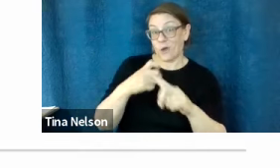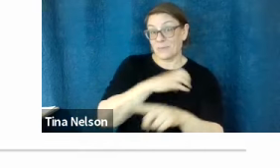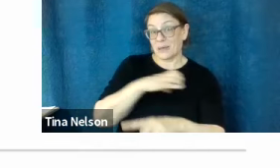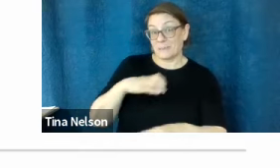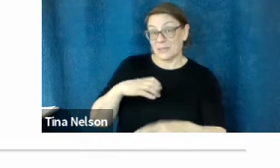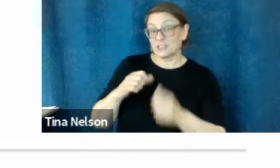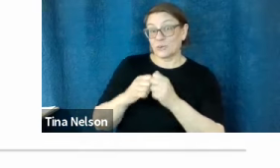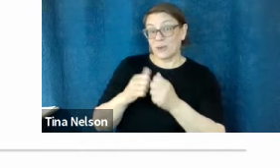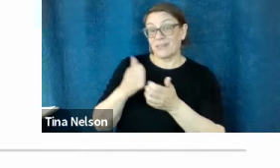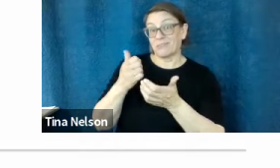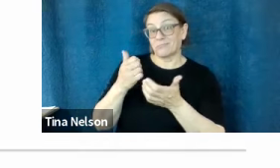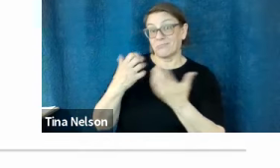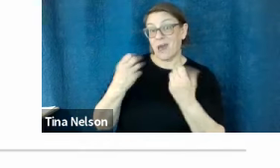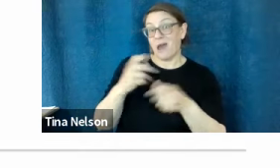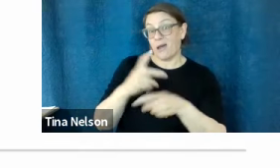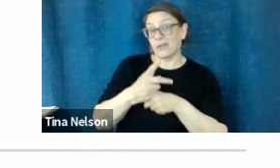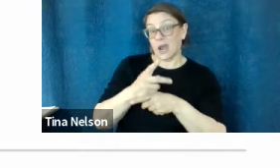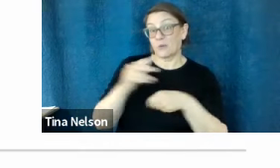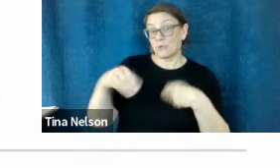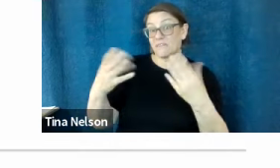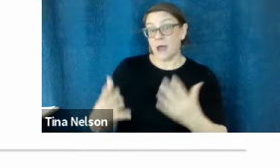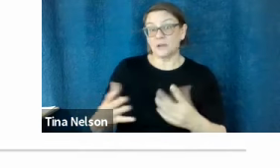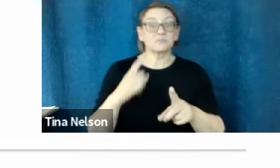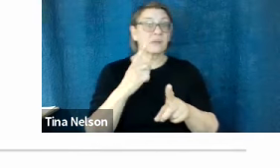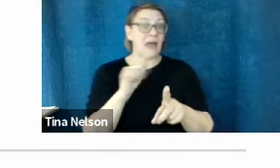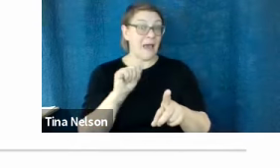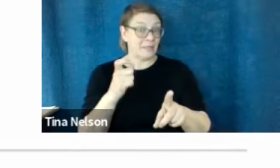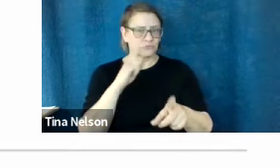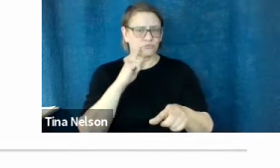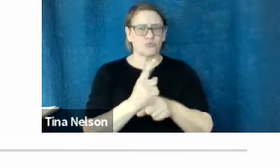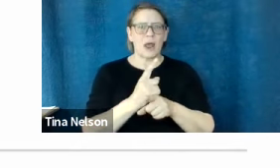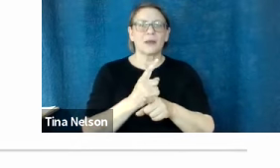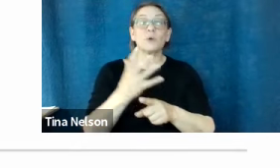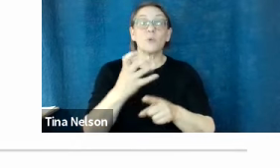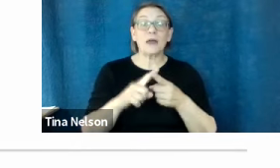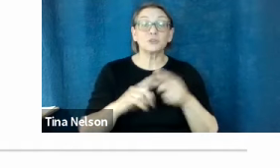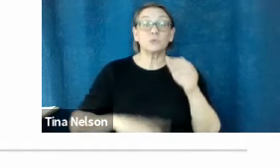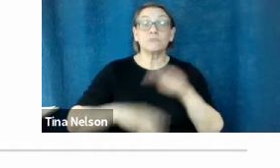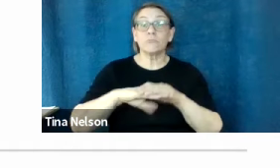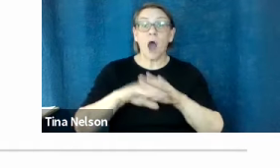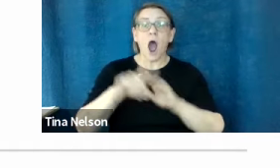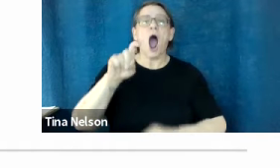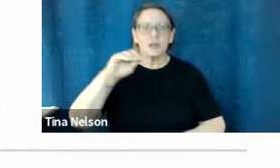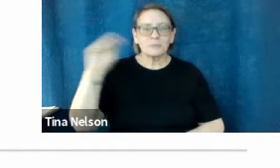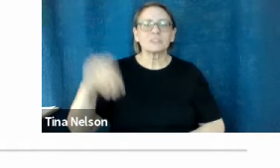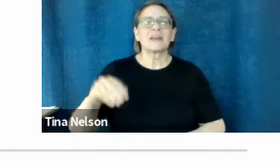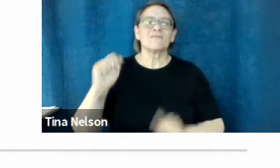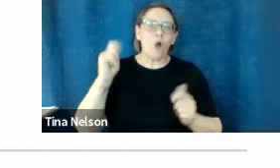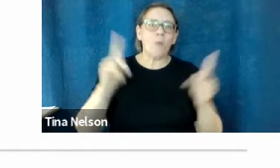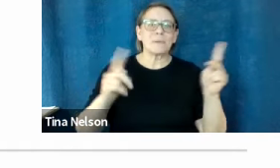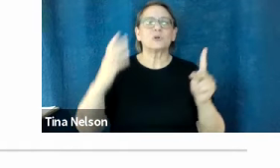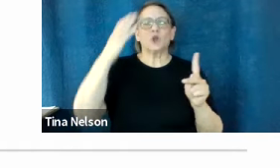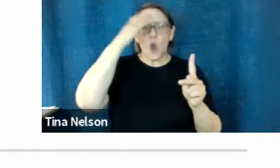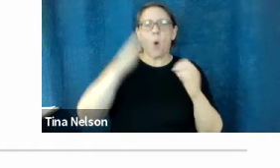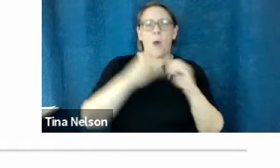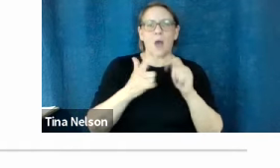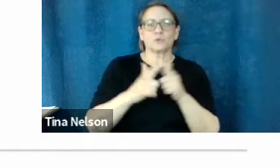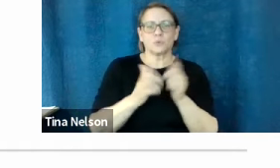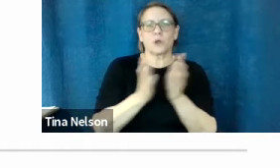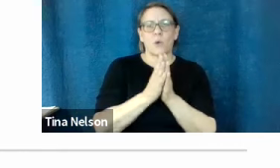with healthcare providers. Right. It would be an ultimate goal to get that to a hundred percent know how to, and we are rid of 40%,